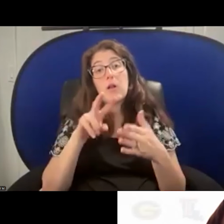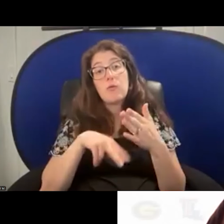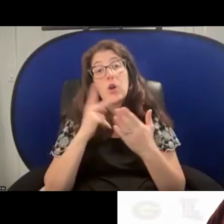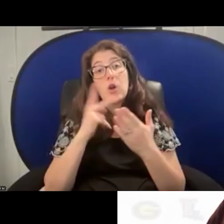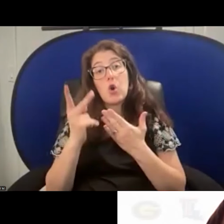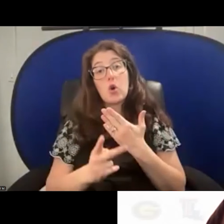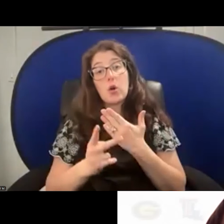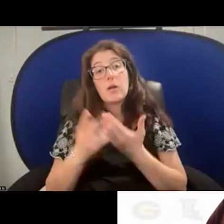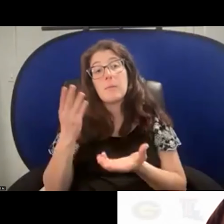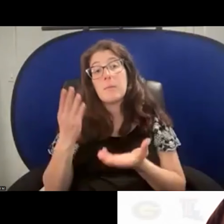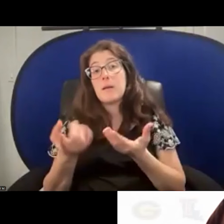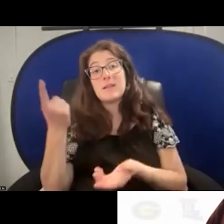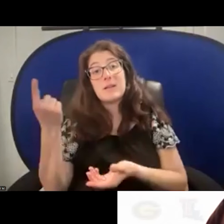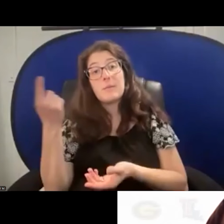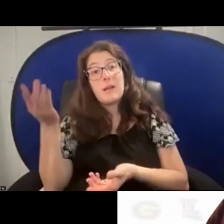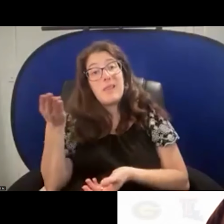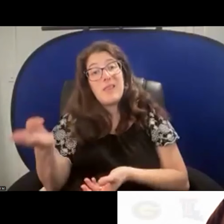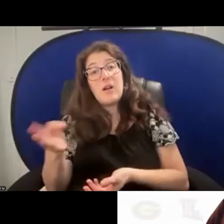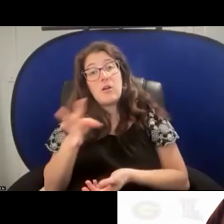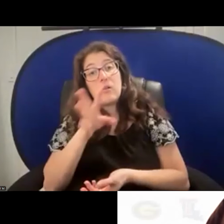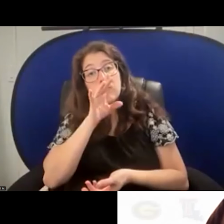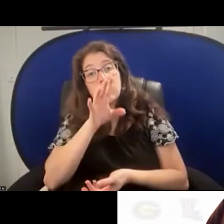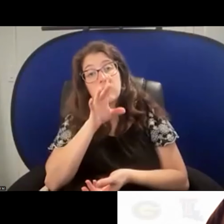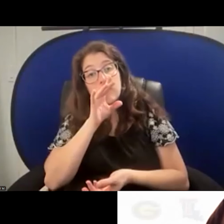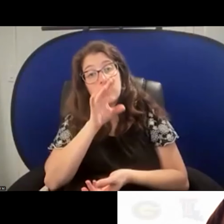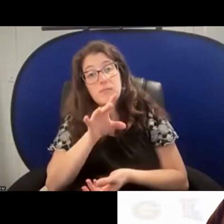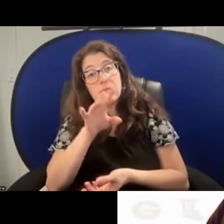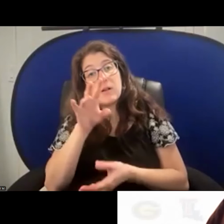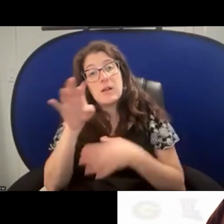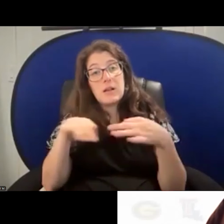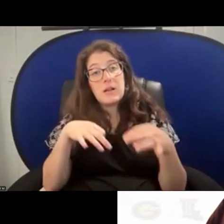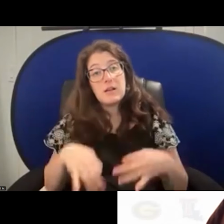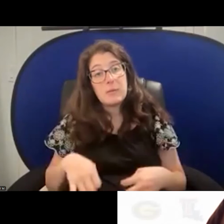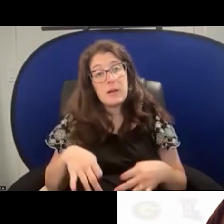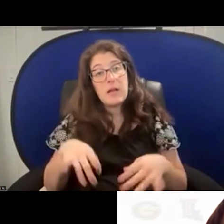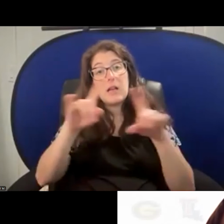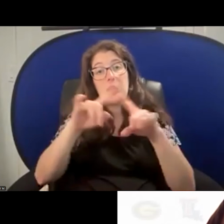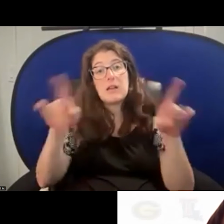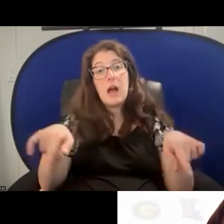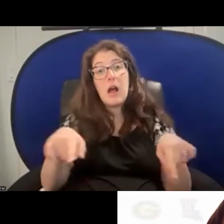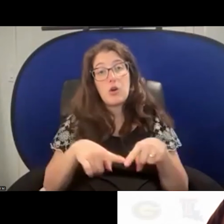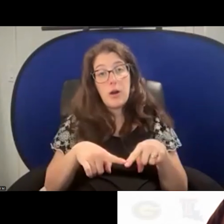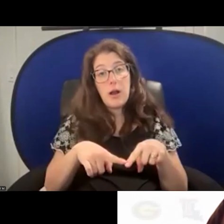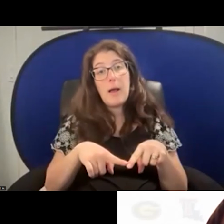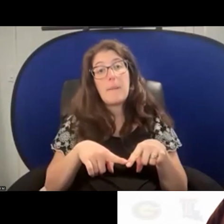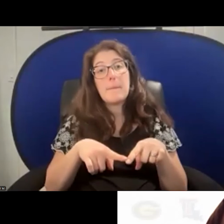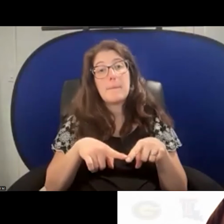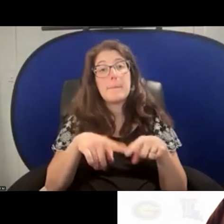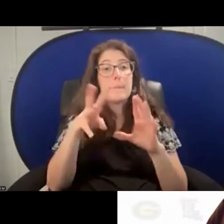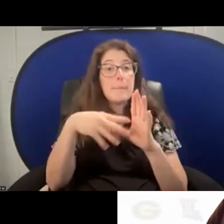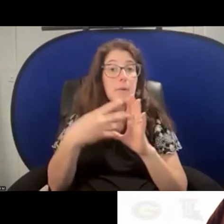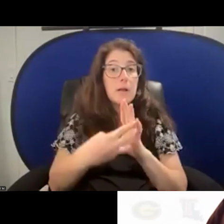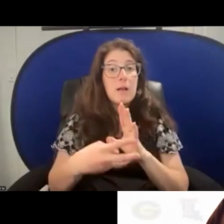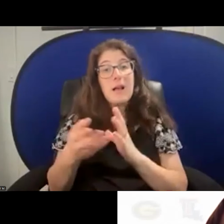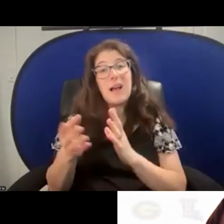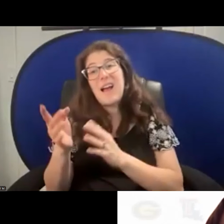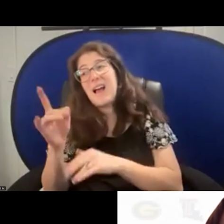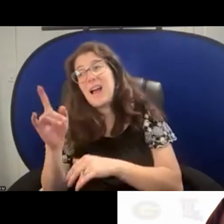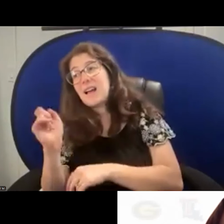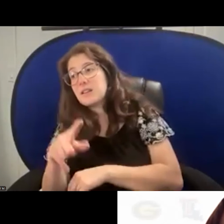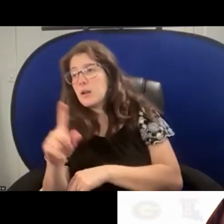there verbally explaining the diagram and asking where it goes. it would be an accommodation.